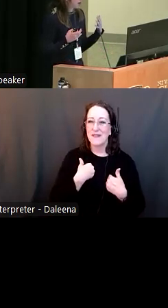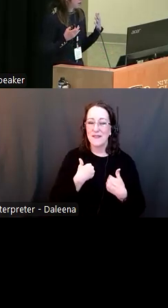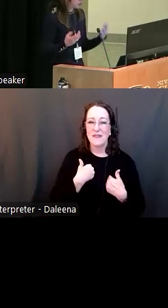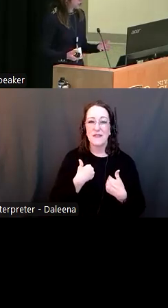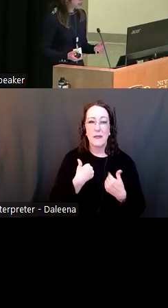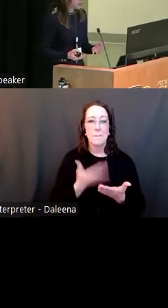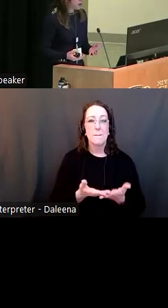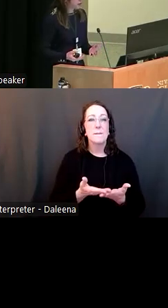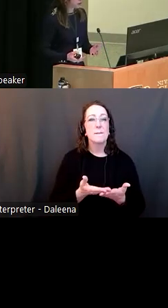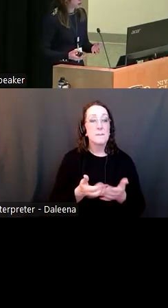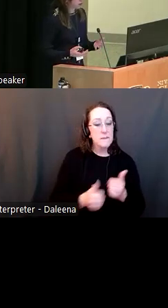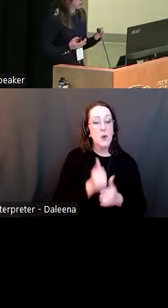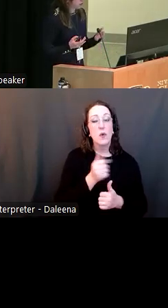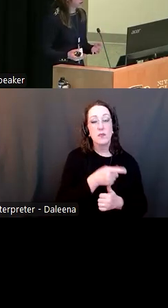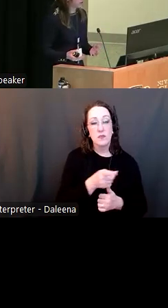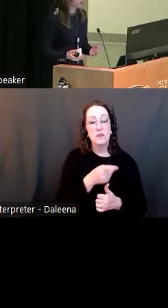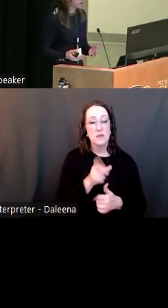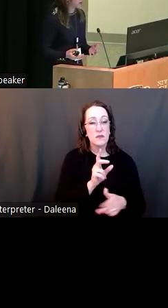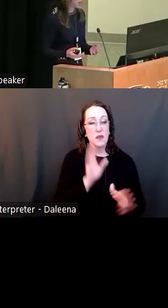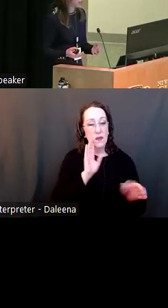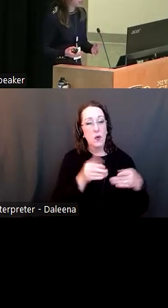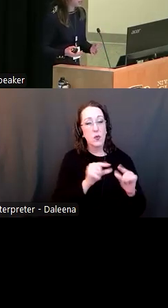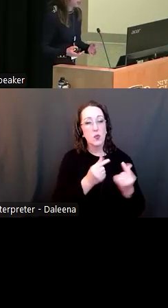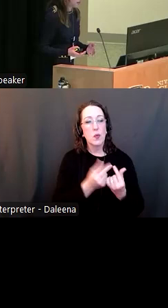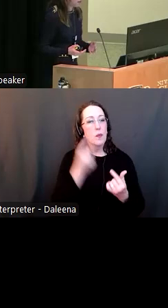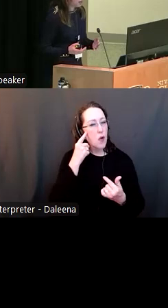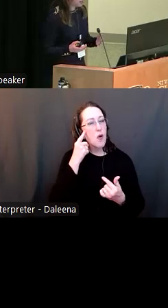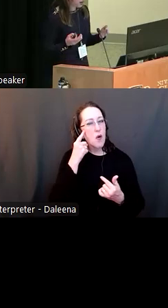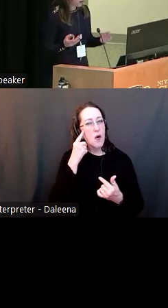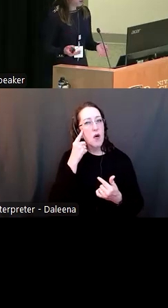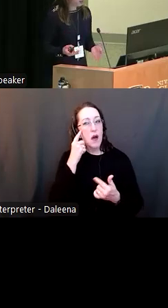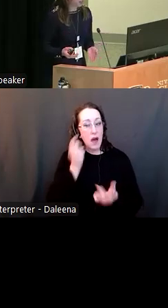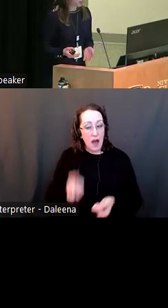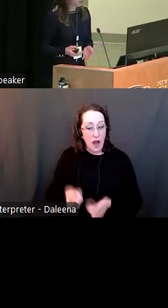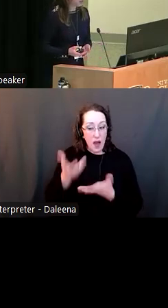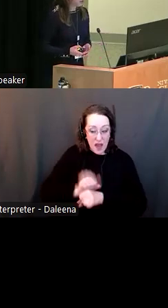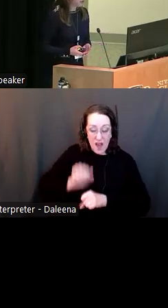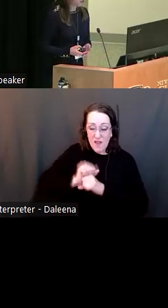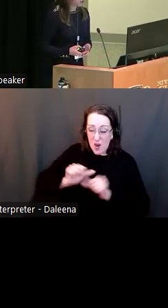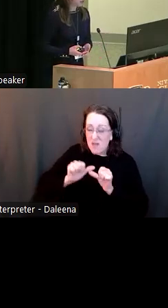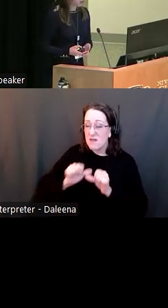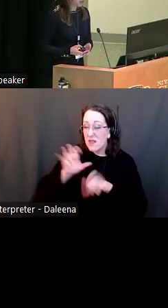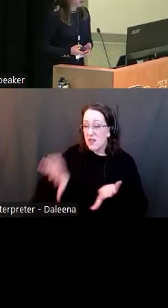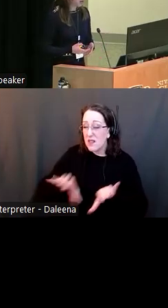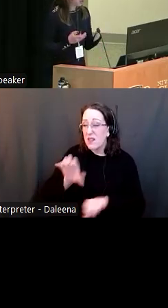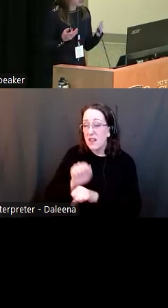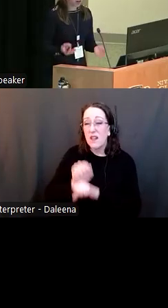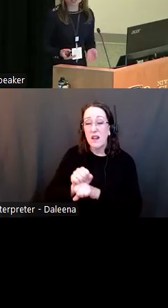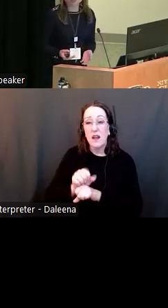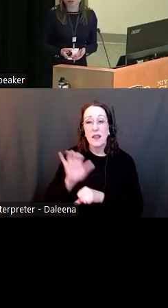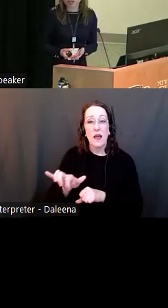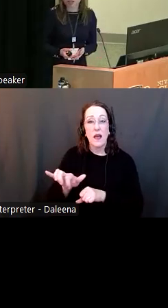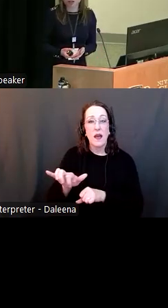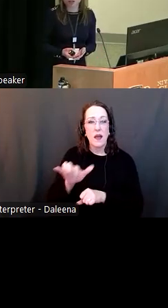A majority of the focus group thought that the amount of effort and activity involves does